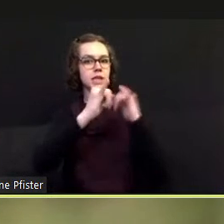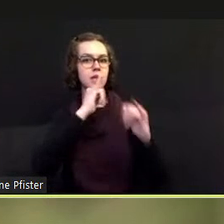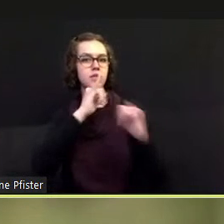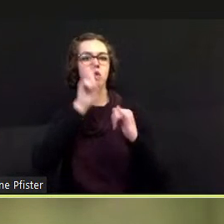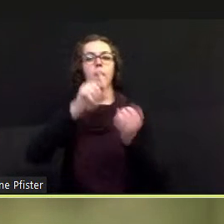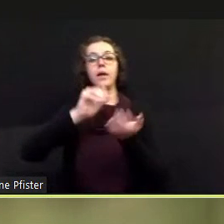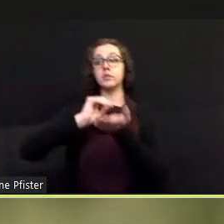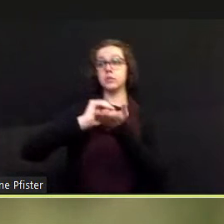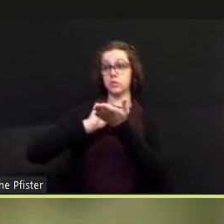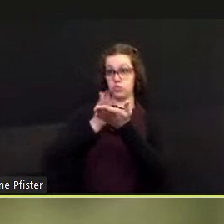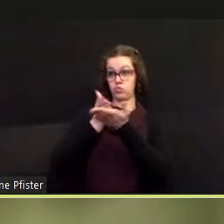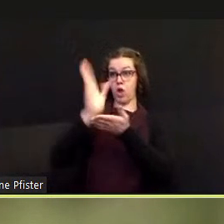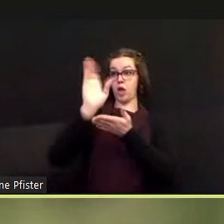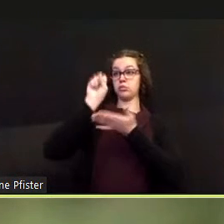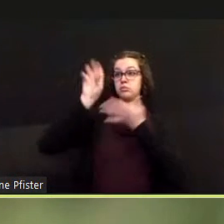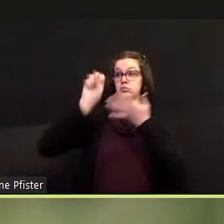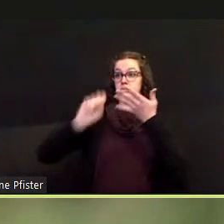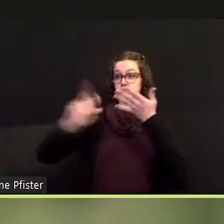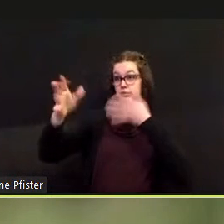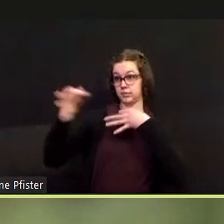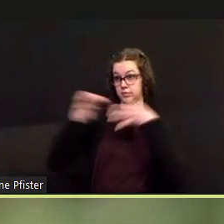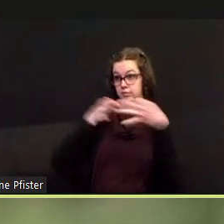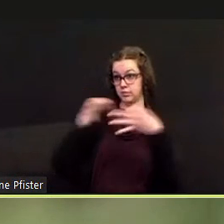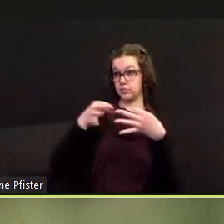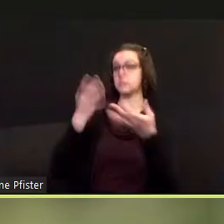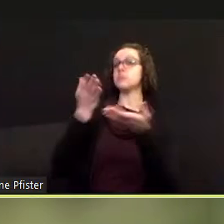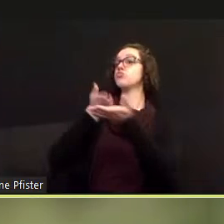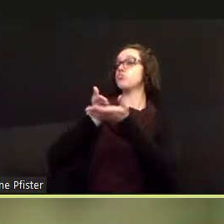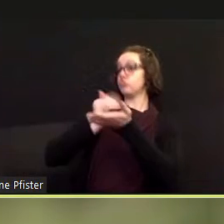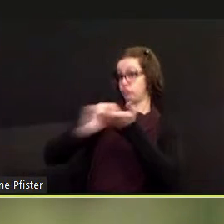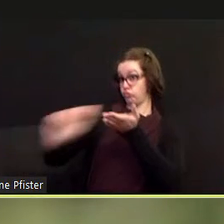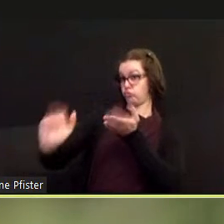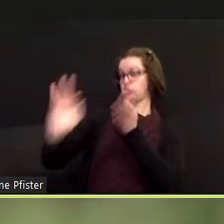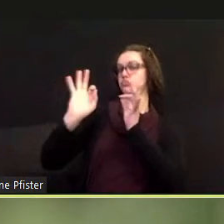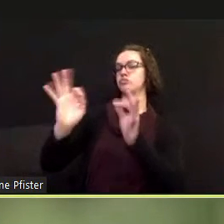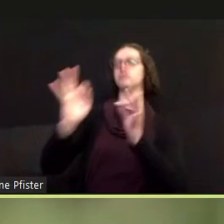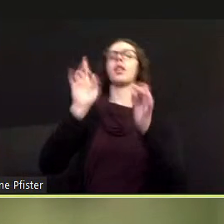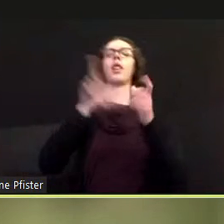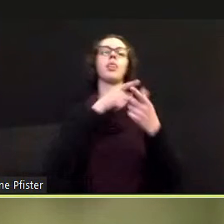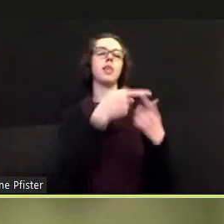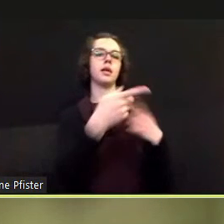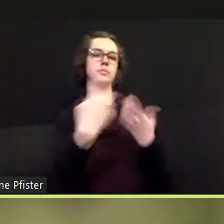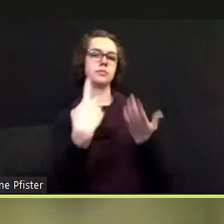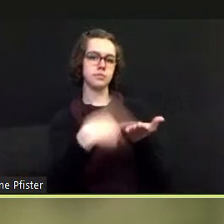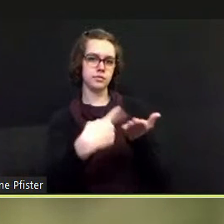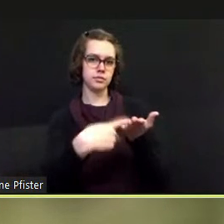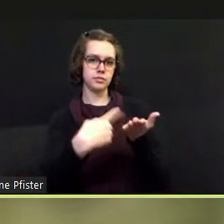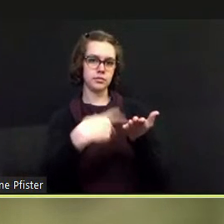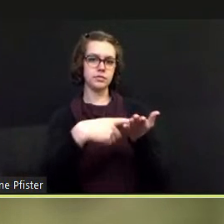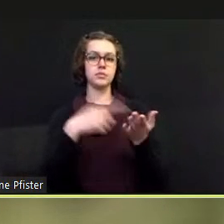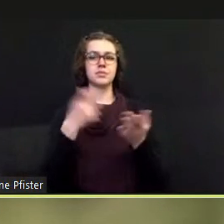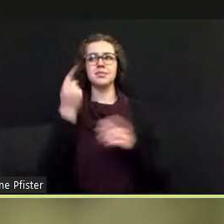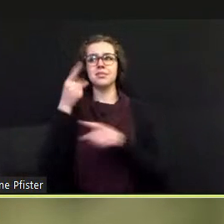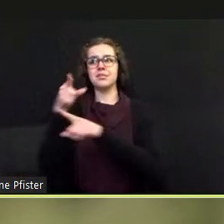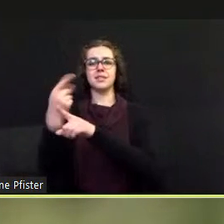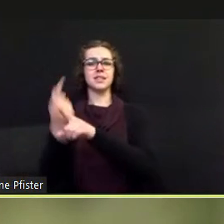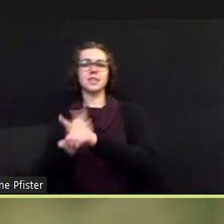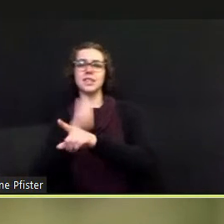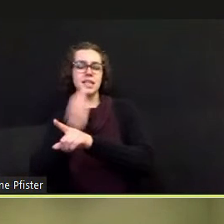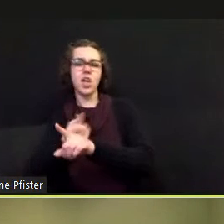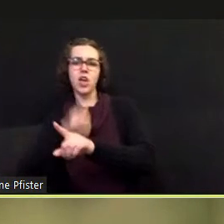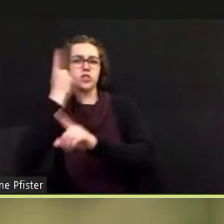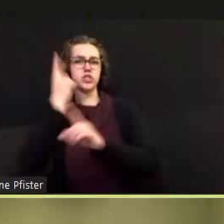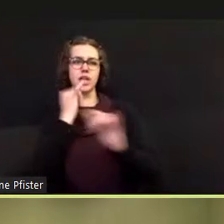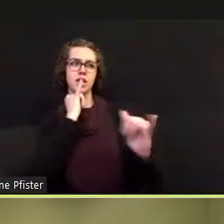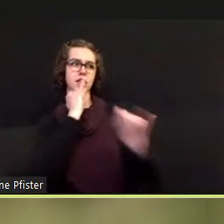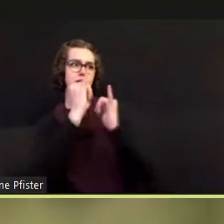you can start talking about things. And throughout the interview, Hensley's responses indicate that he didn't share that same understanding of the event structure. He didn't understand why